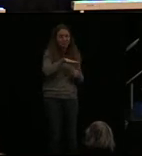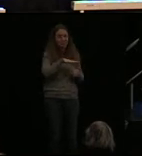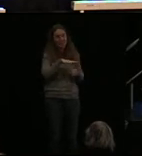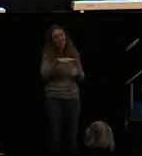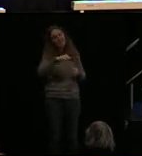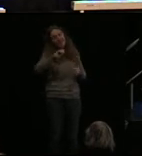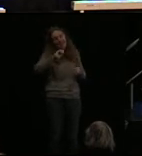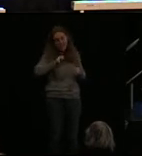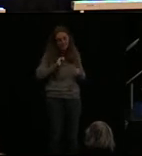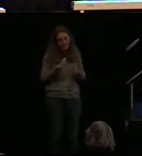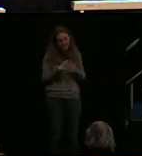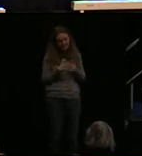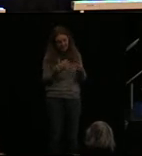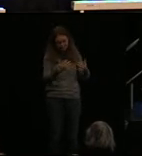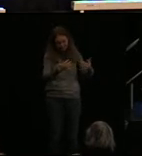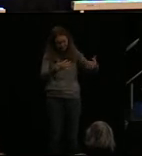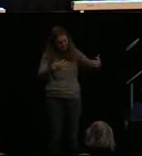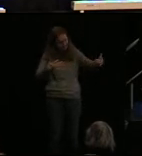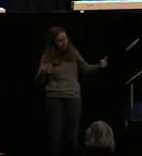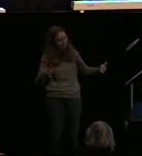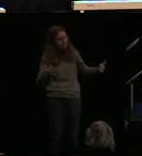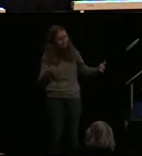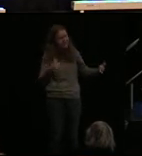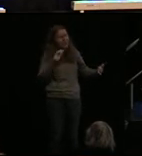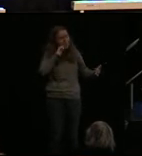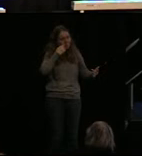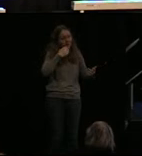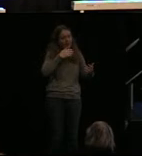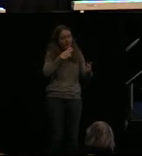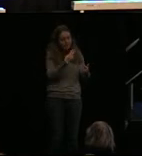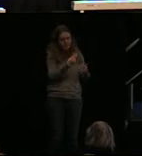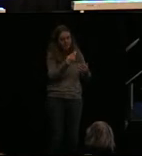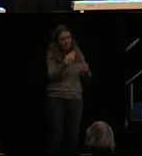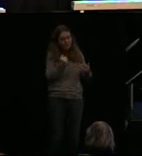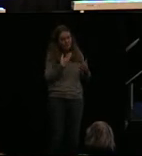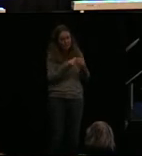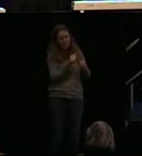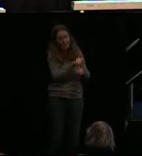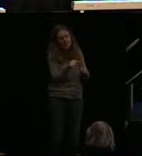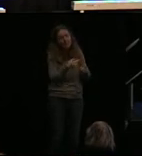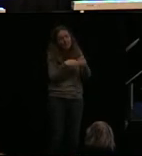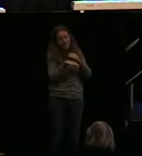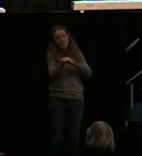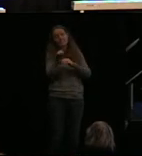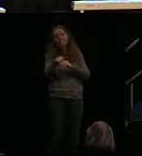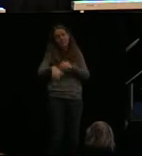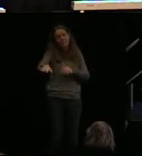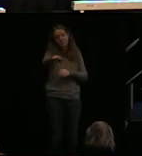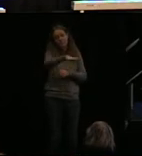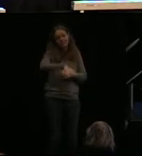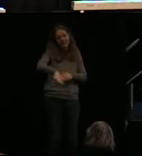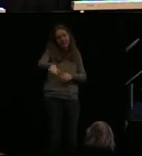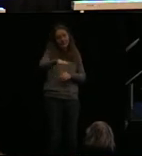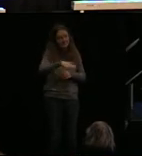653,498 people who will enter their promised land.